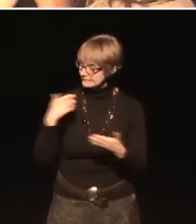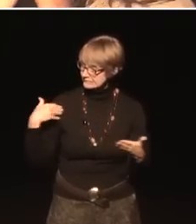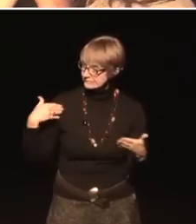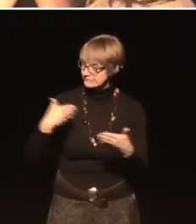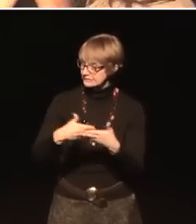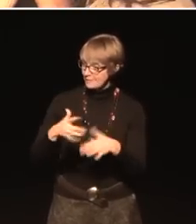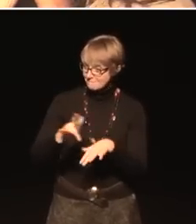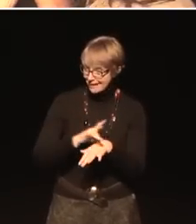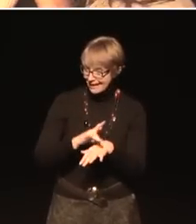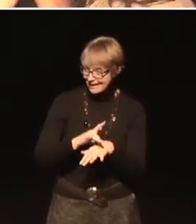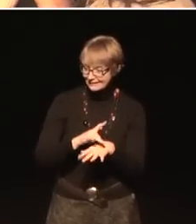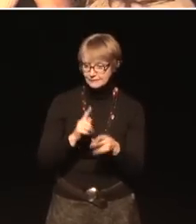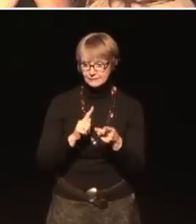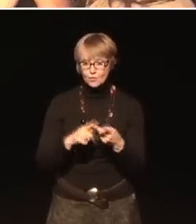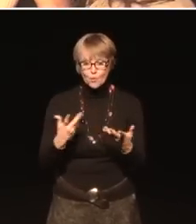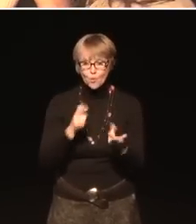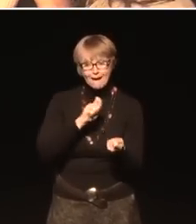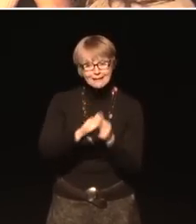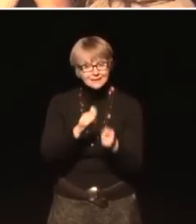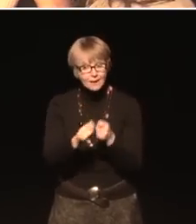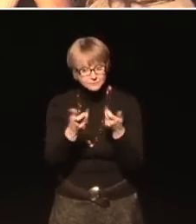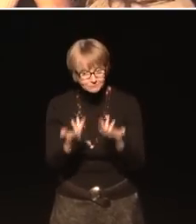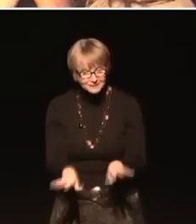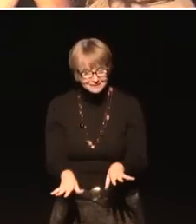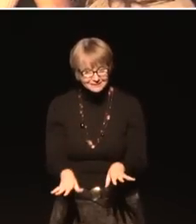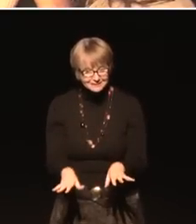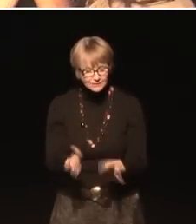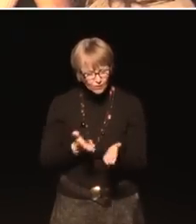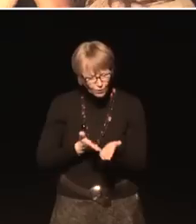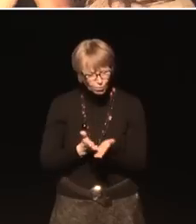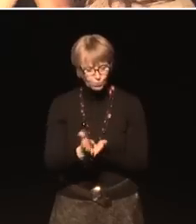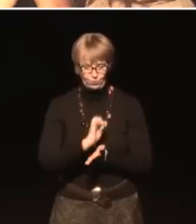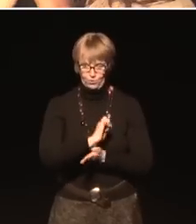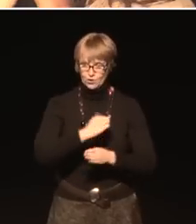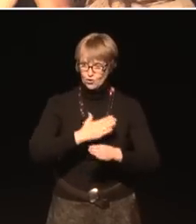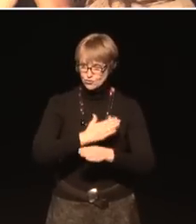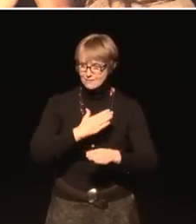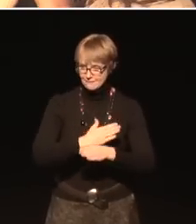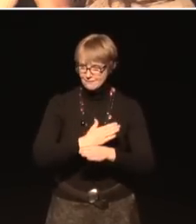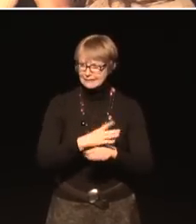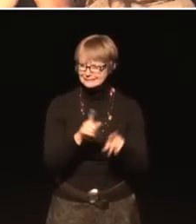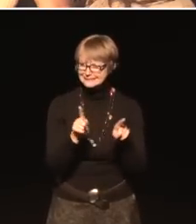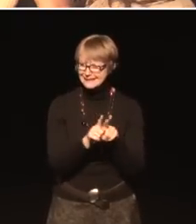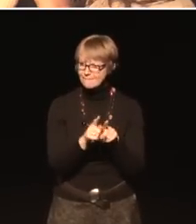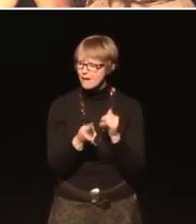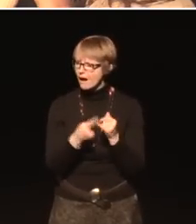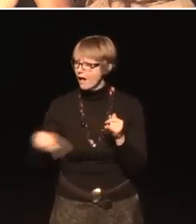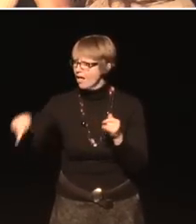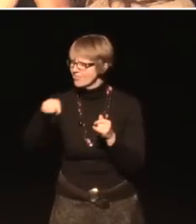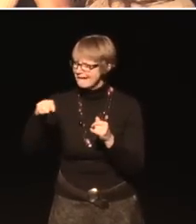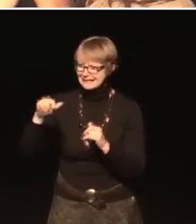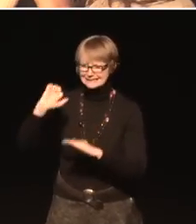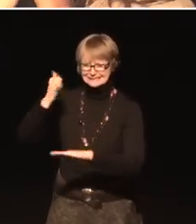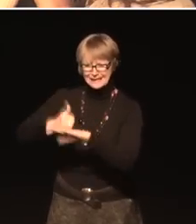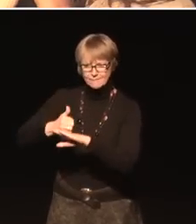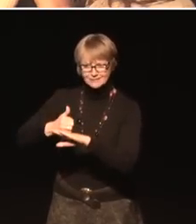also look at the adaptations that he's done, that he is continually through his career, like a lot of those very established writers, pitched themselves